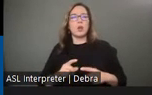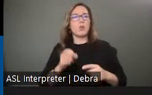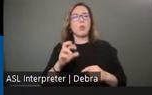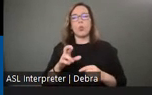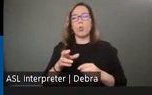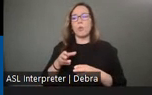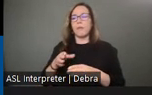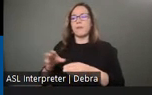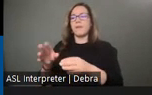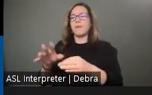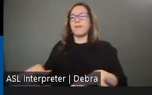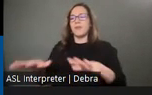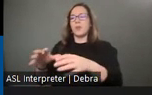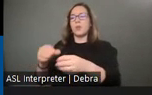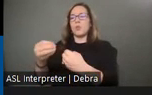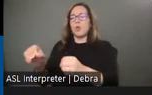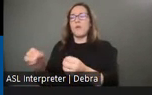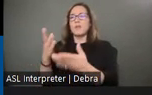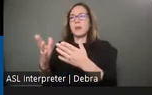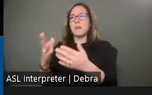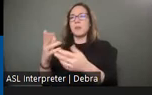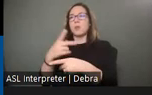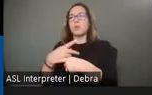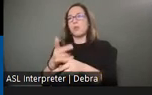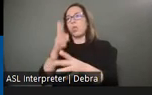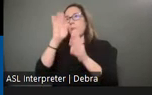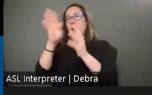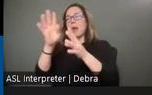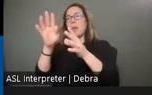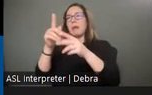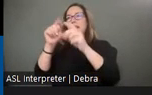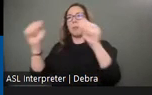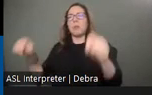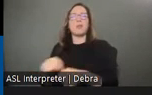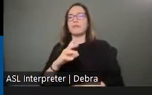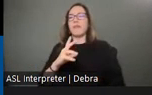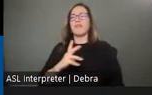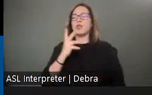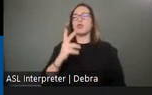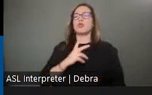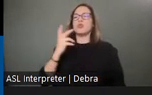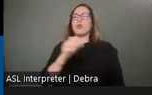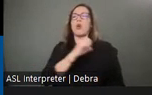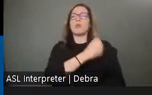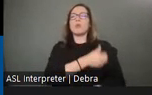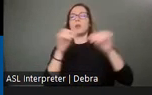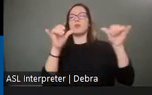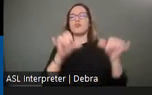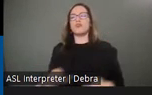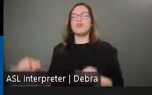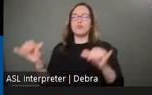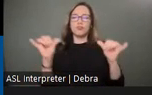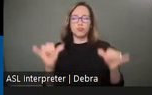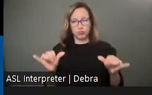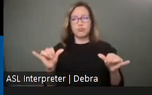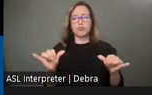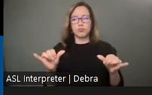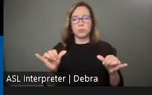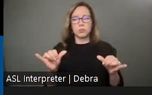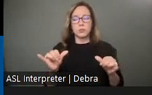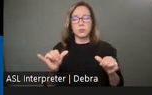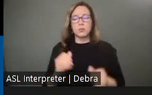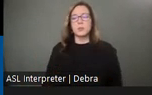may produce a template. We have an official authorization for them to fill out. And we